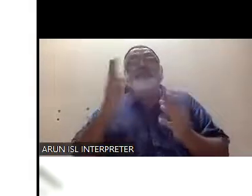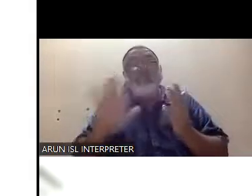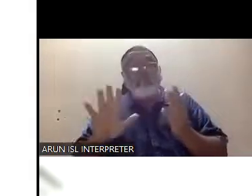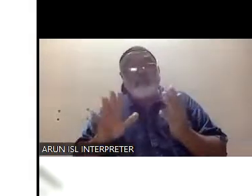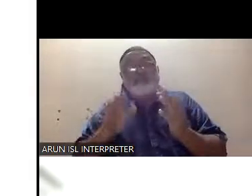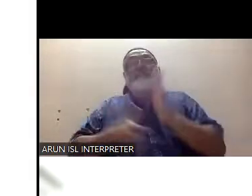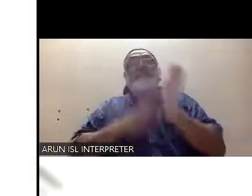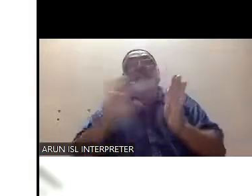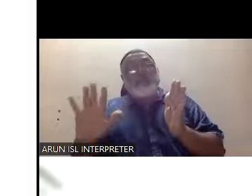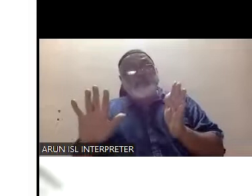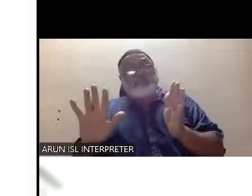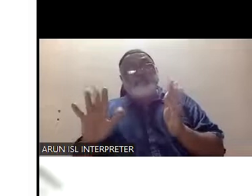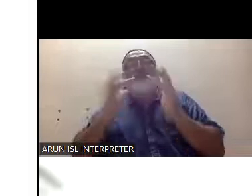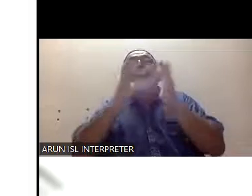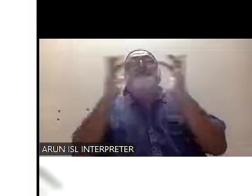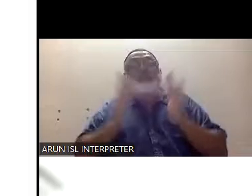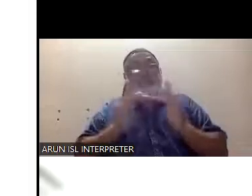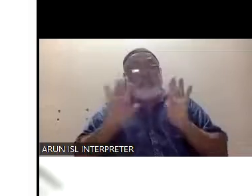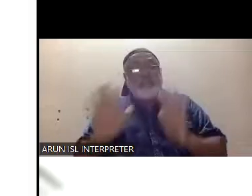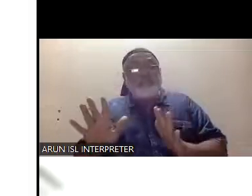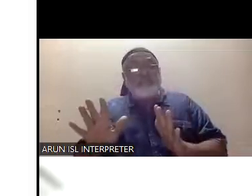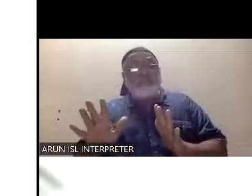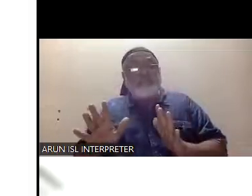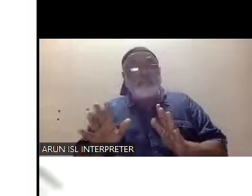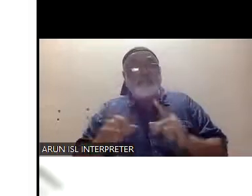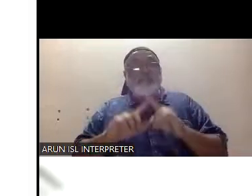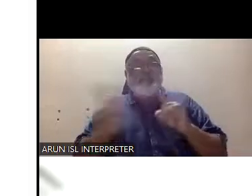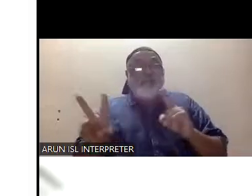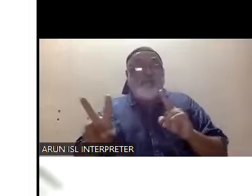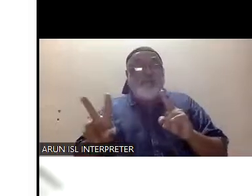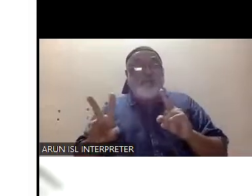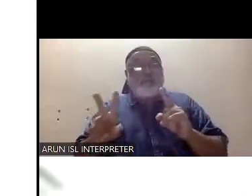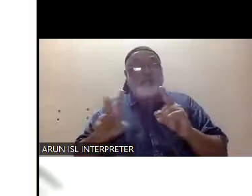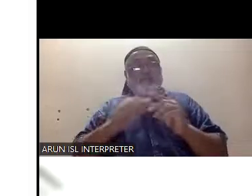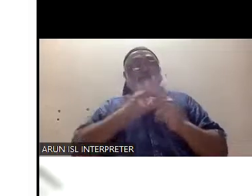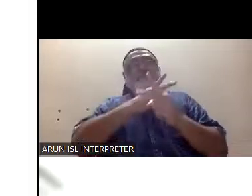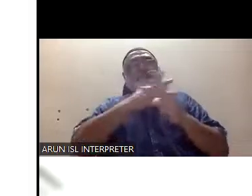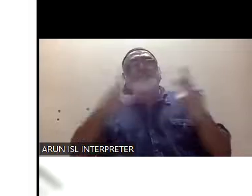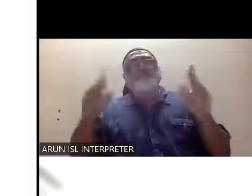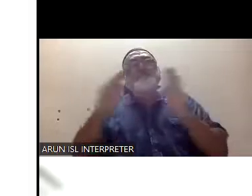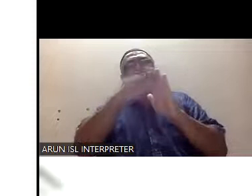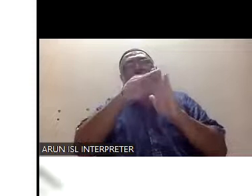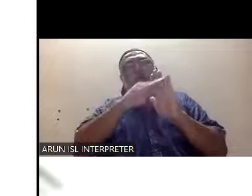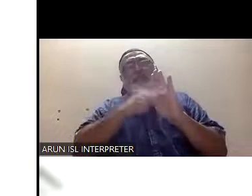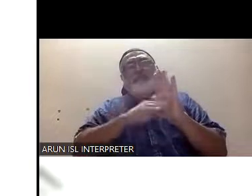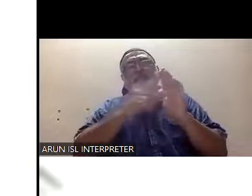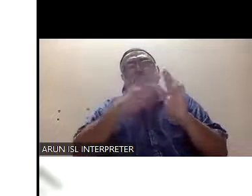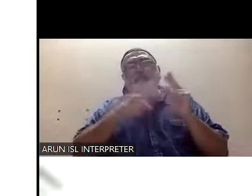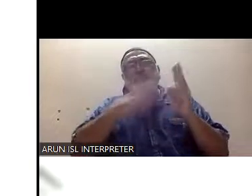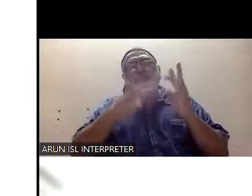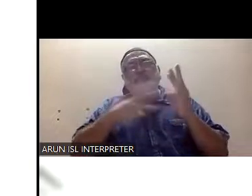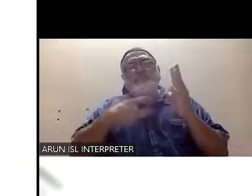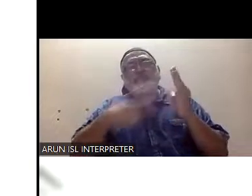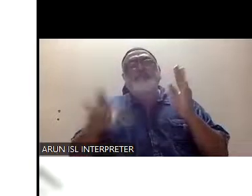for government websites. There are other guidelines for television captioning, and more guidelines are now coming up. They're being drafted